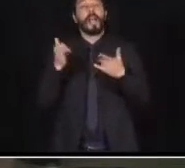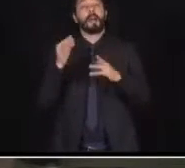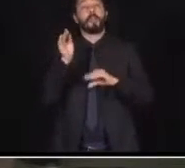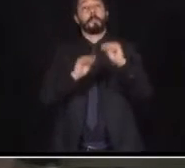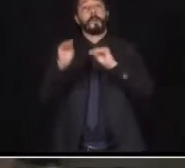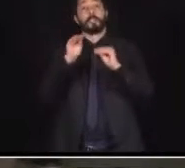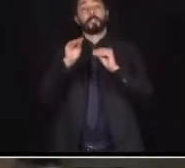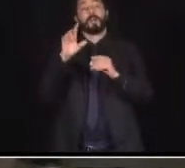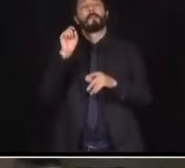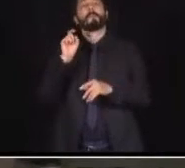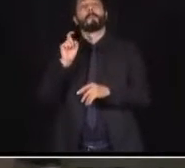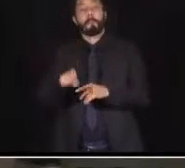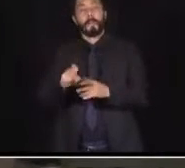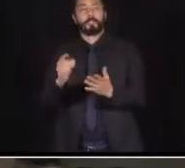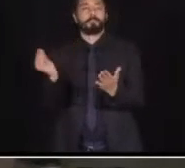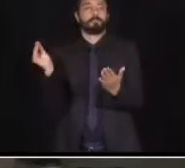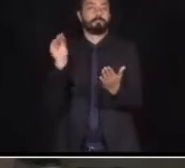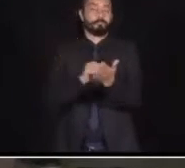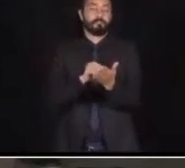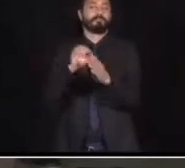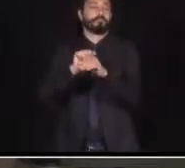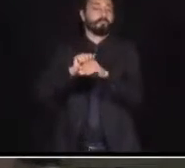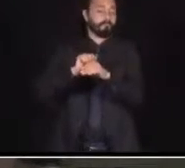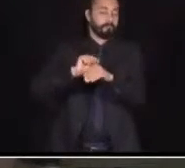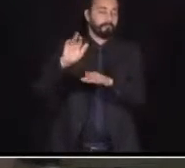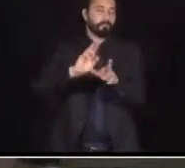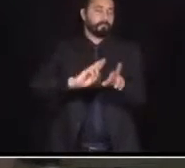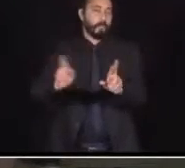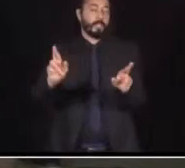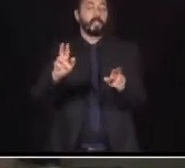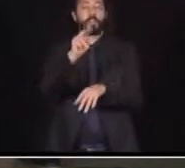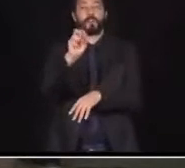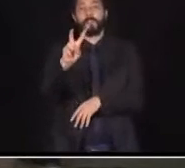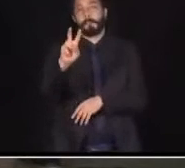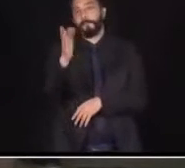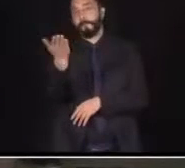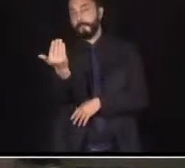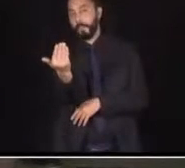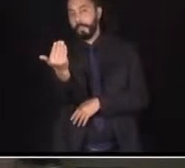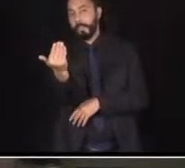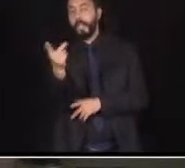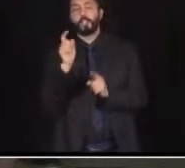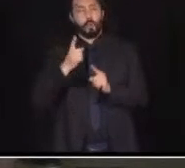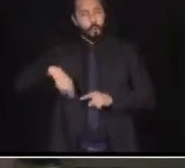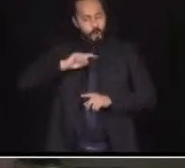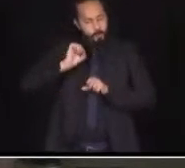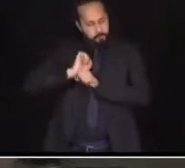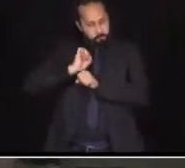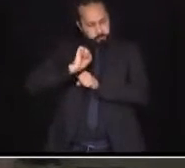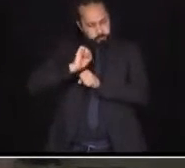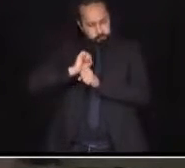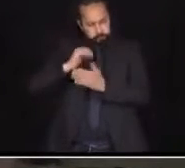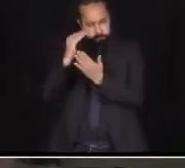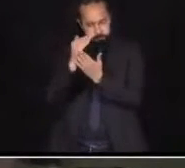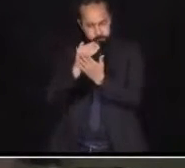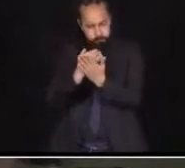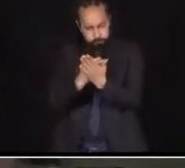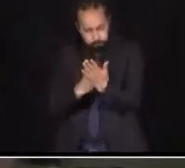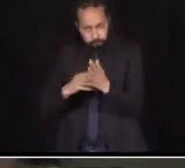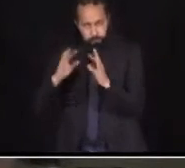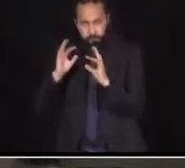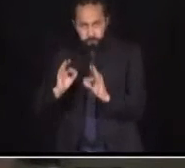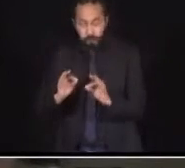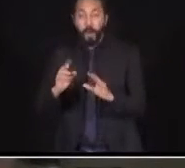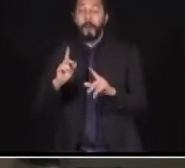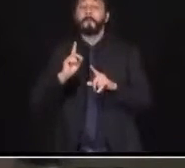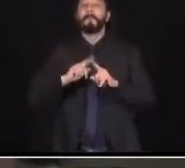November 15th, so we're hard at work at that, and we'll obviously have more to say. But there should be no question in